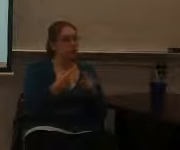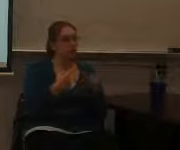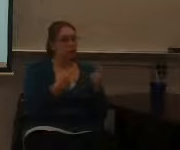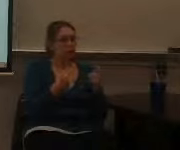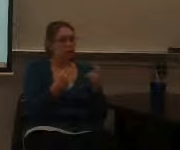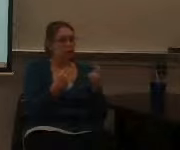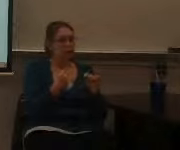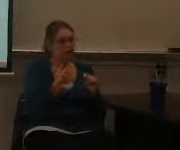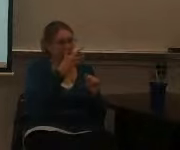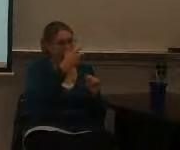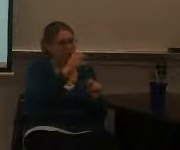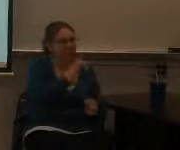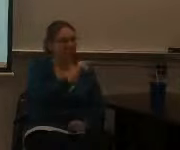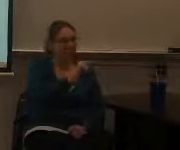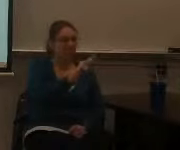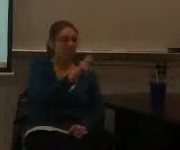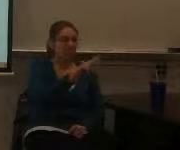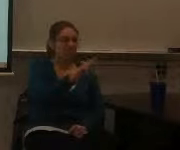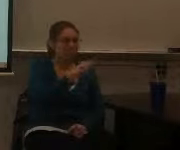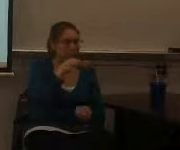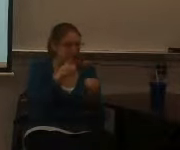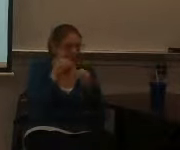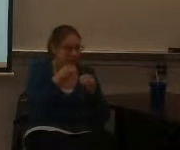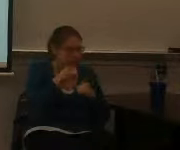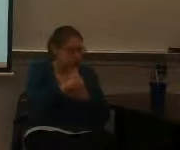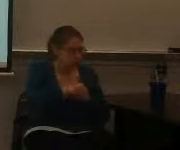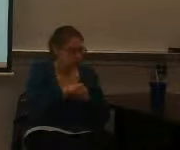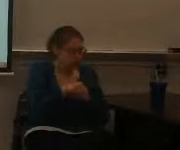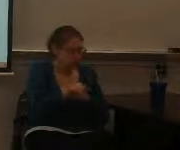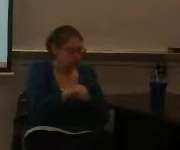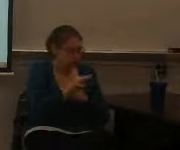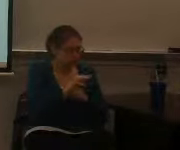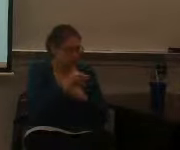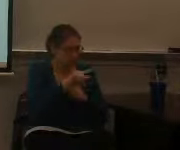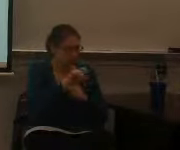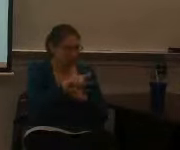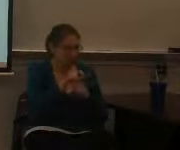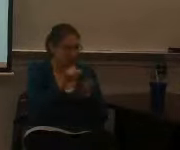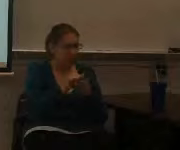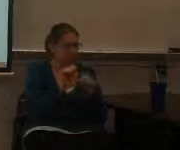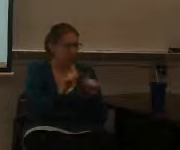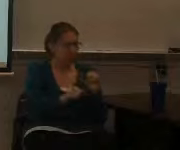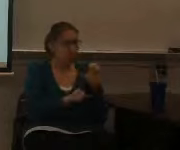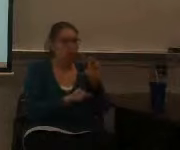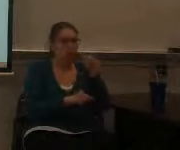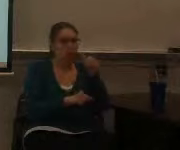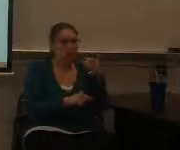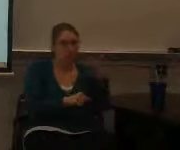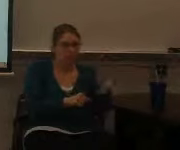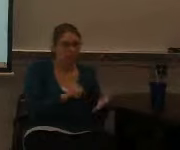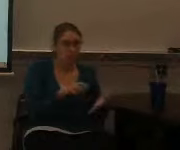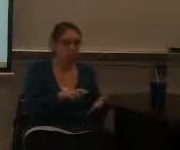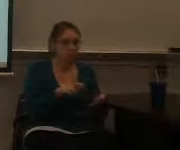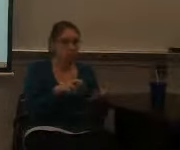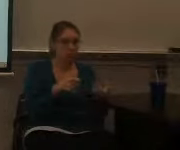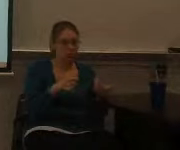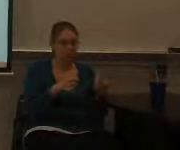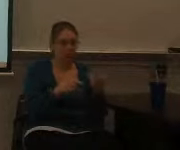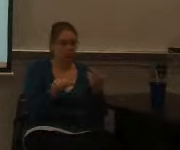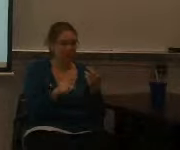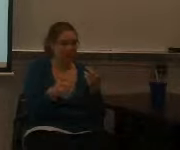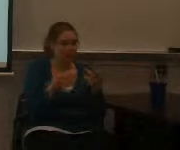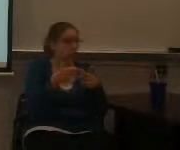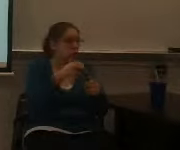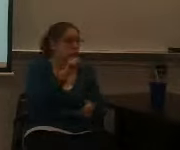the invertebrates that eat that material. And so that could be the crayfish or the tepulids, called